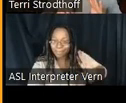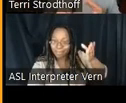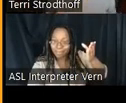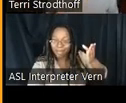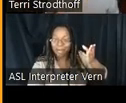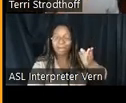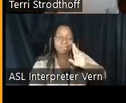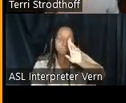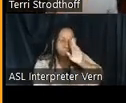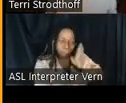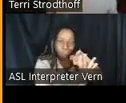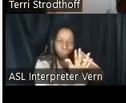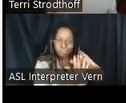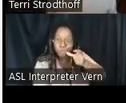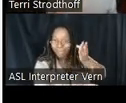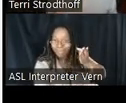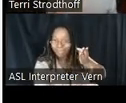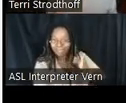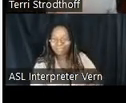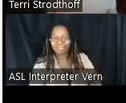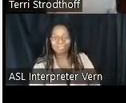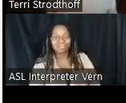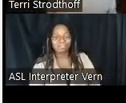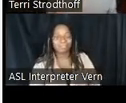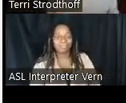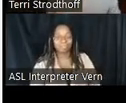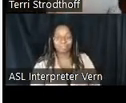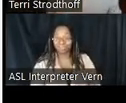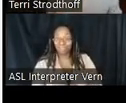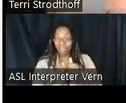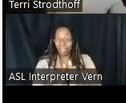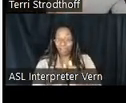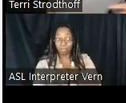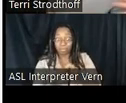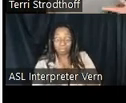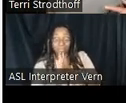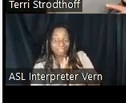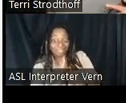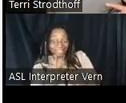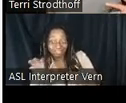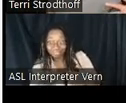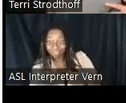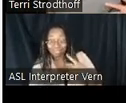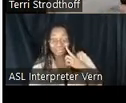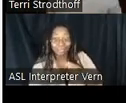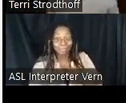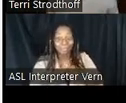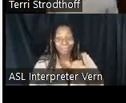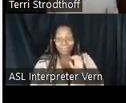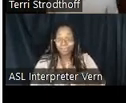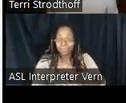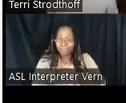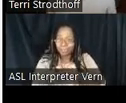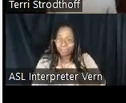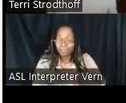to the core of that authentic truth. And what does that mean? What does that mean in terms of how we do the work? I want to